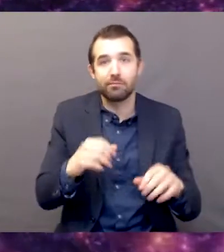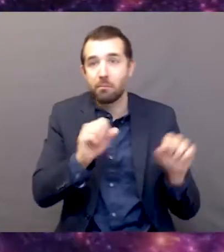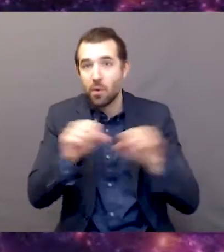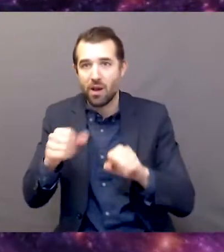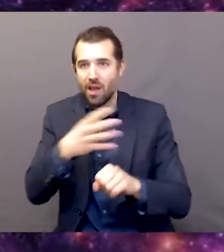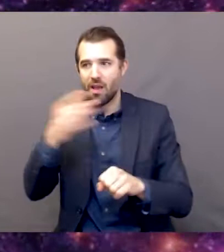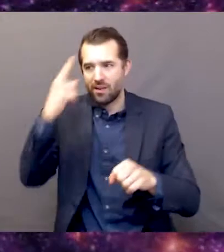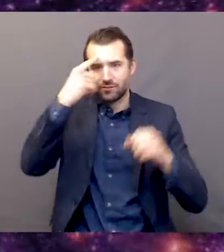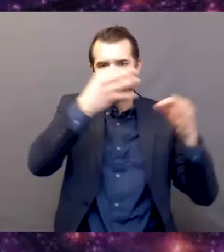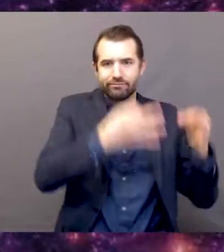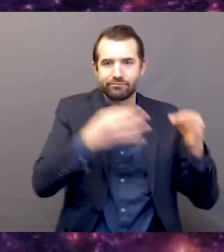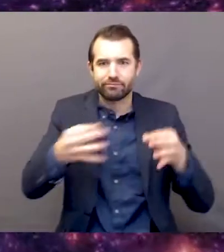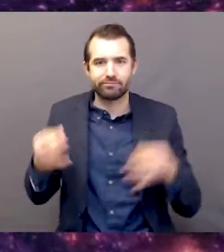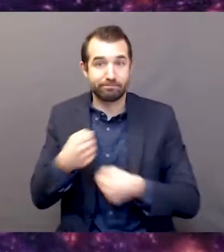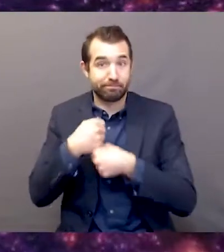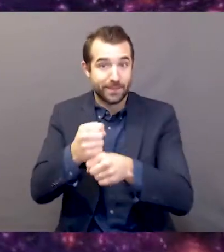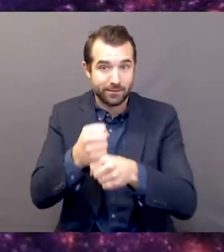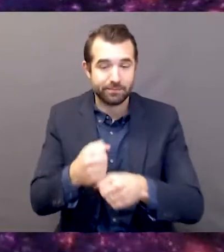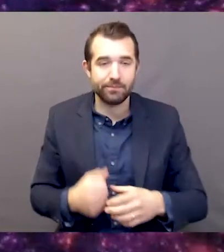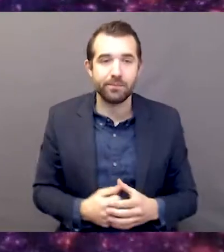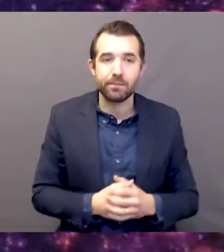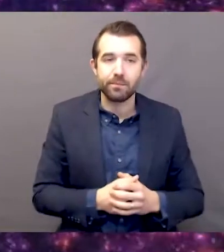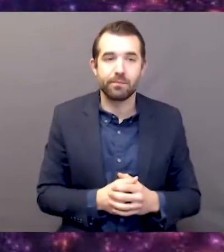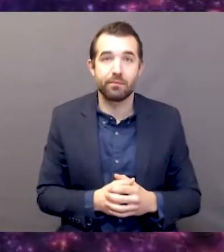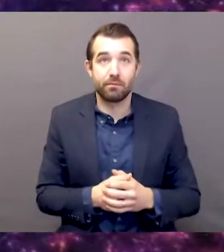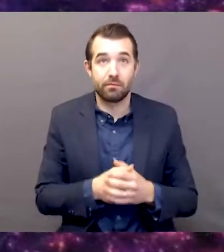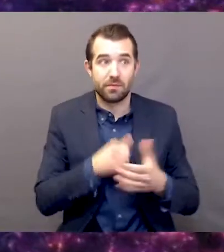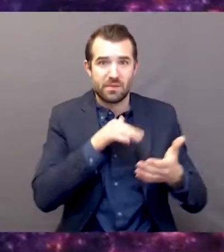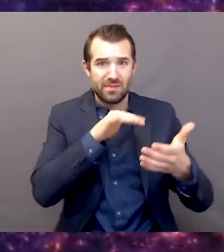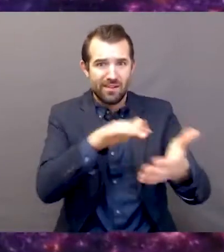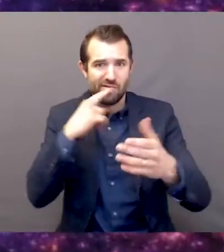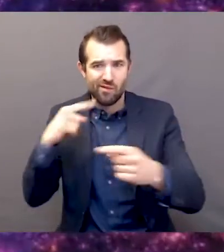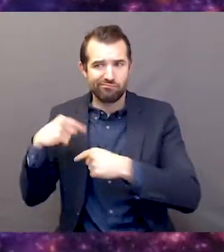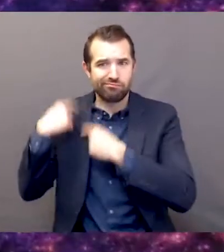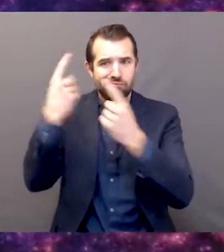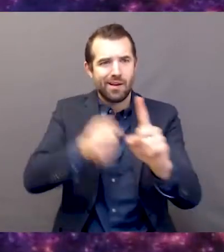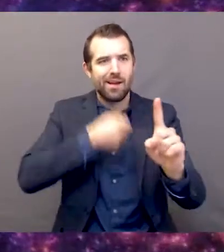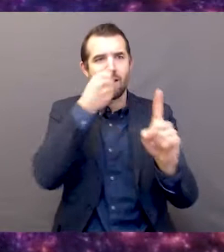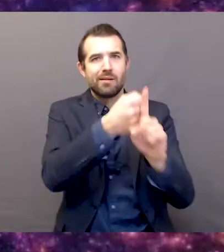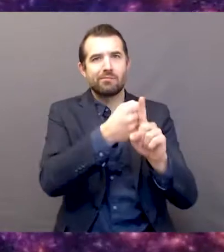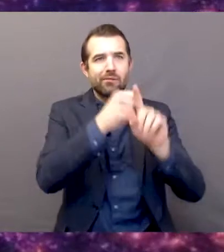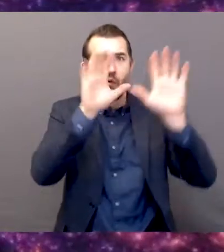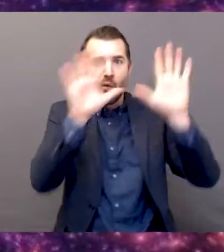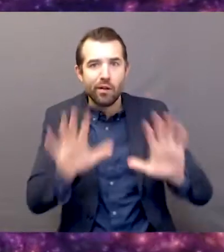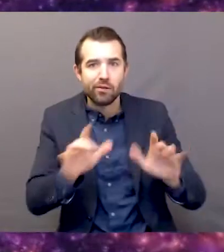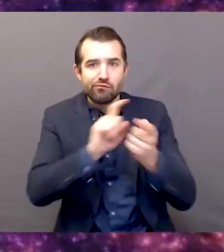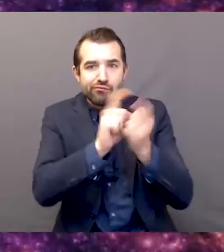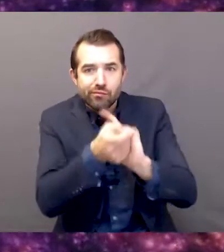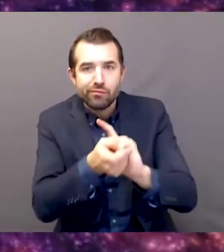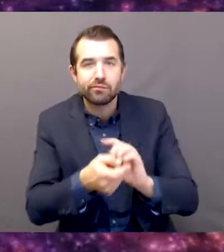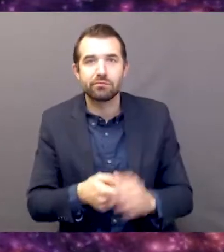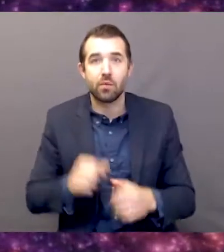our decision making. Whether we are studying the long-term effects of climate change, measuring the impacts